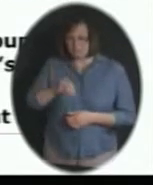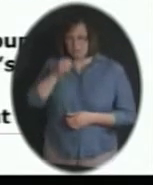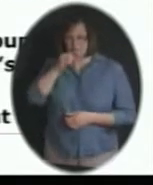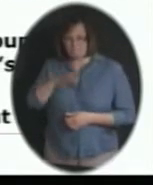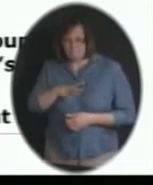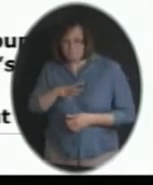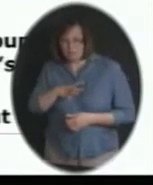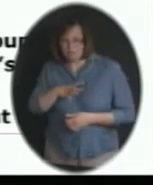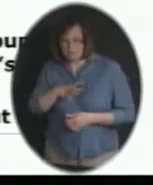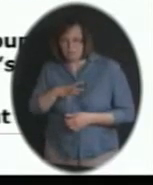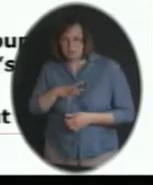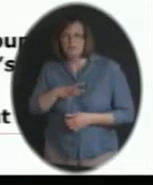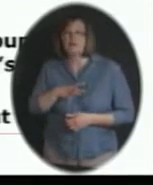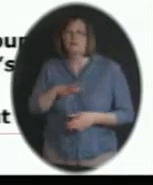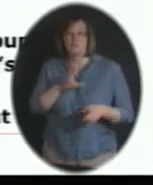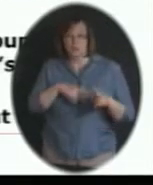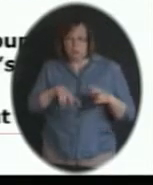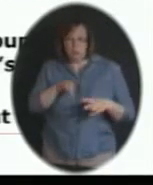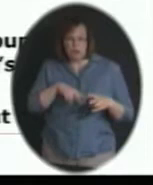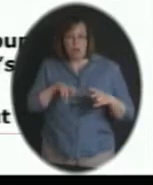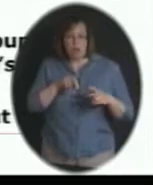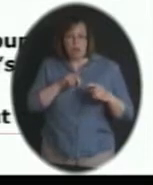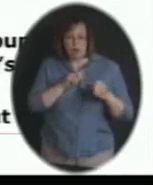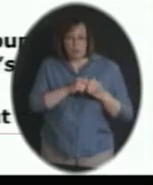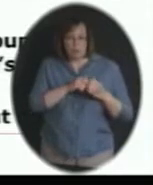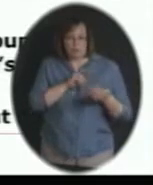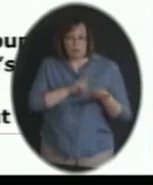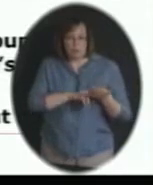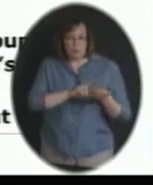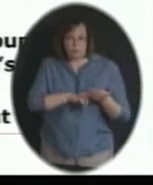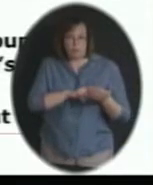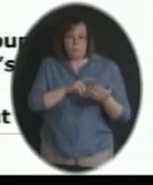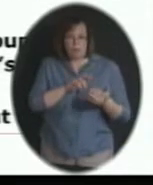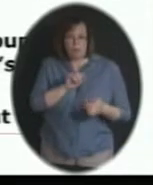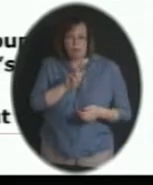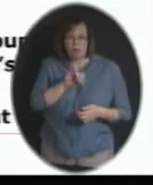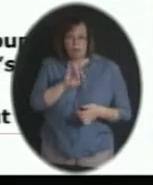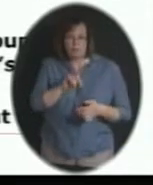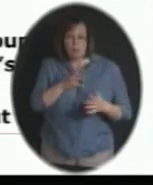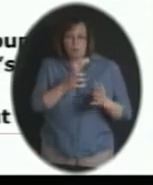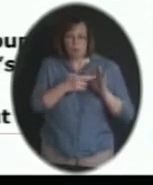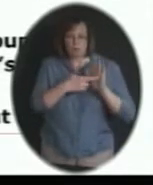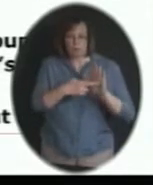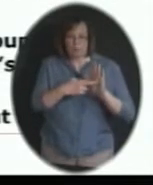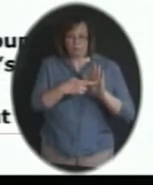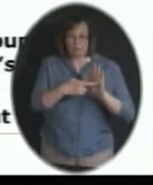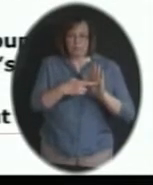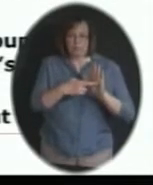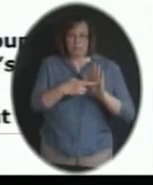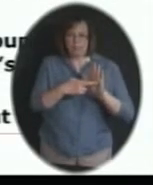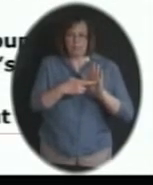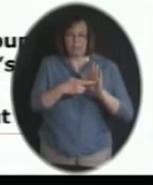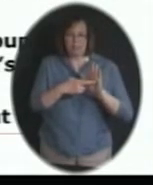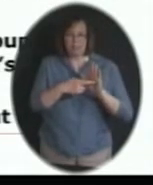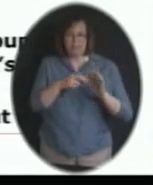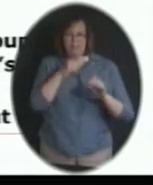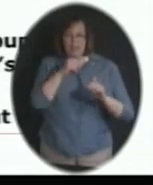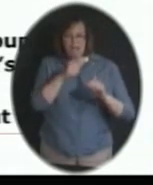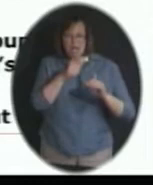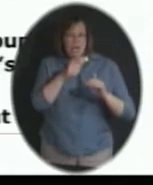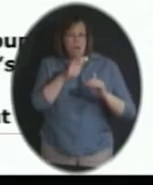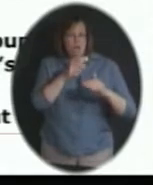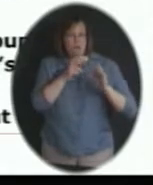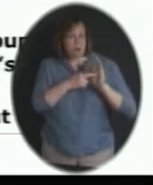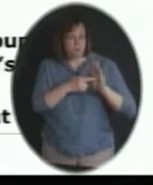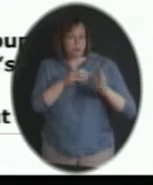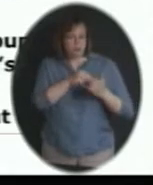female. We do look at, as we're looking at the enrollment in Avid, and want it to represent the underrepresented or the